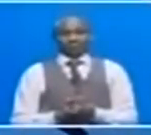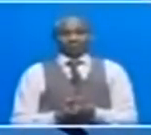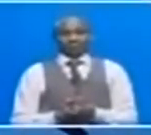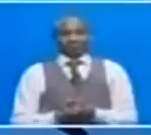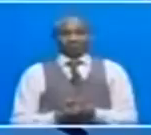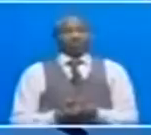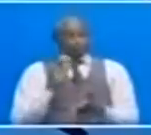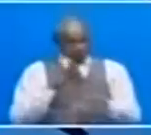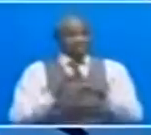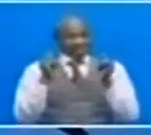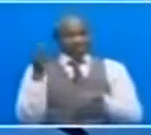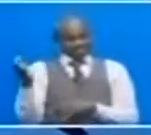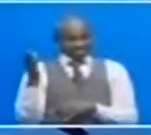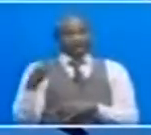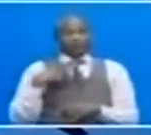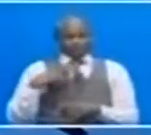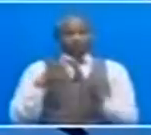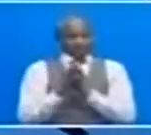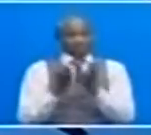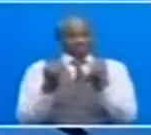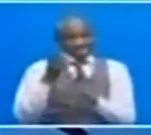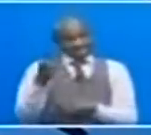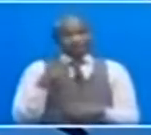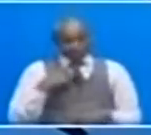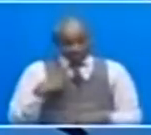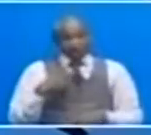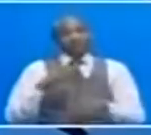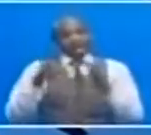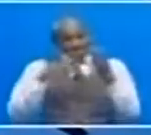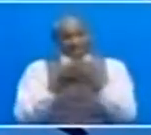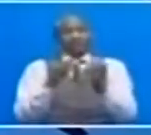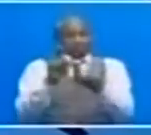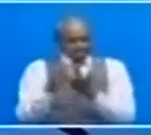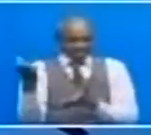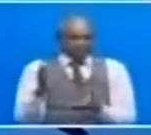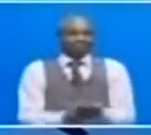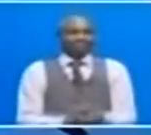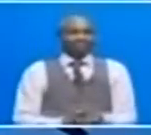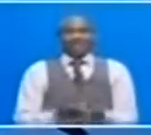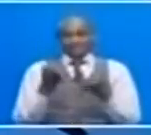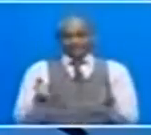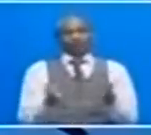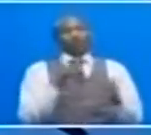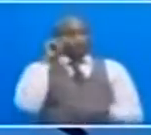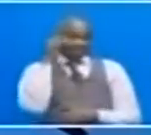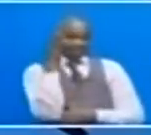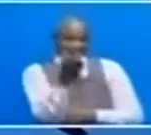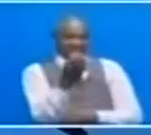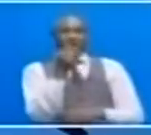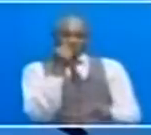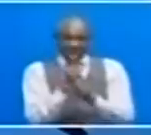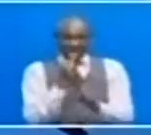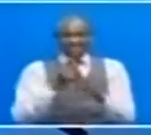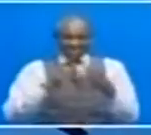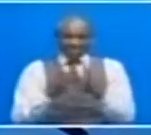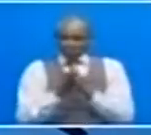Well, indeed, some good news there for SMEs, in case you are interested in applying for a loan. Well, moving on to Mombasa, work has begun for